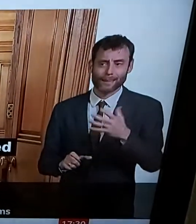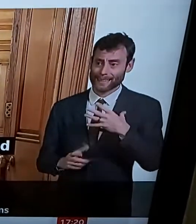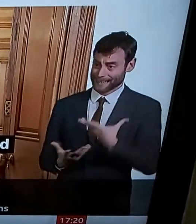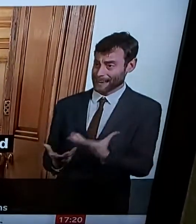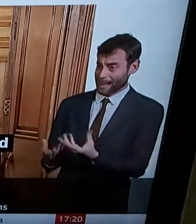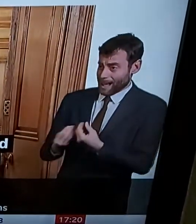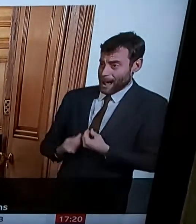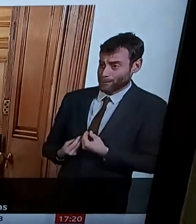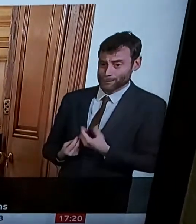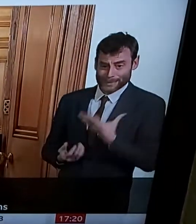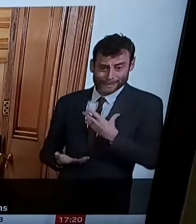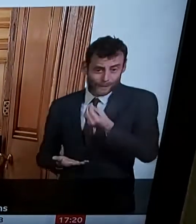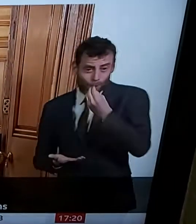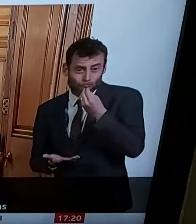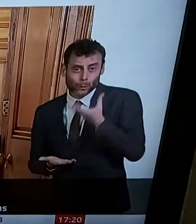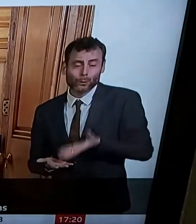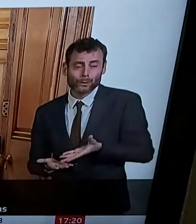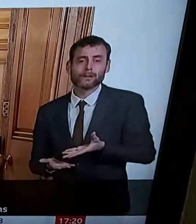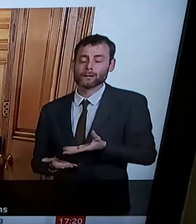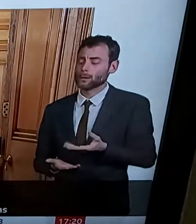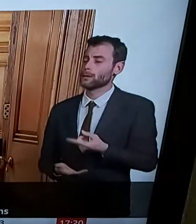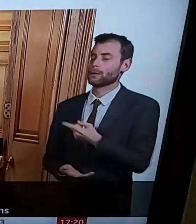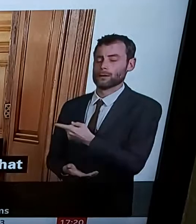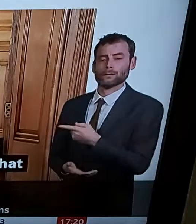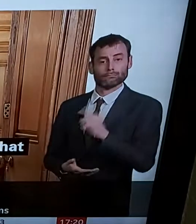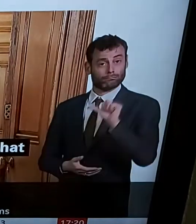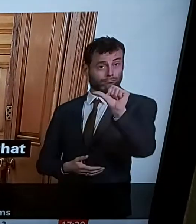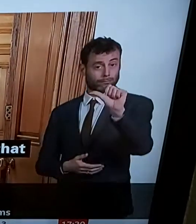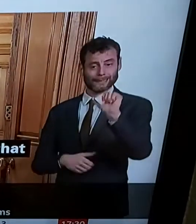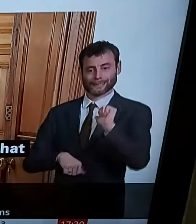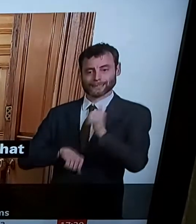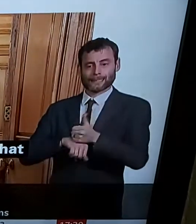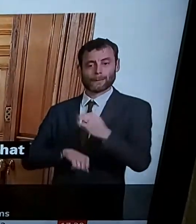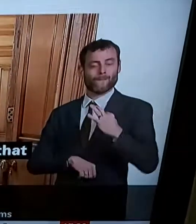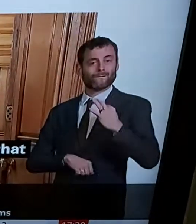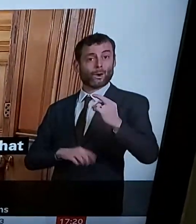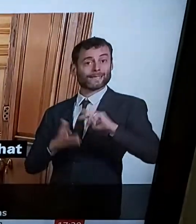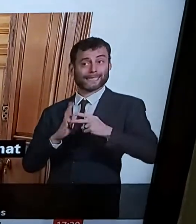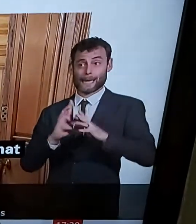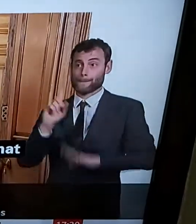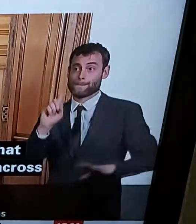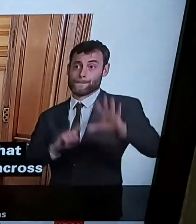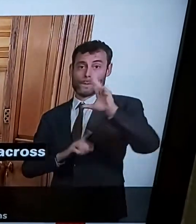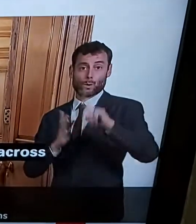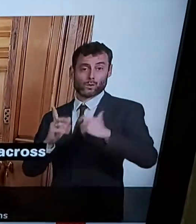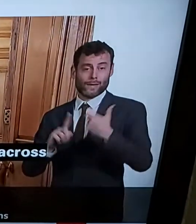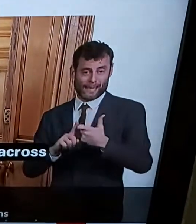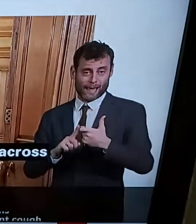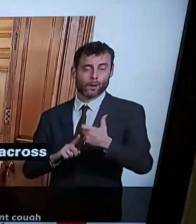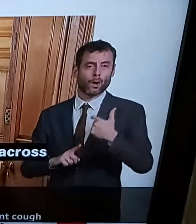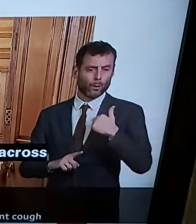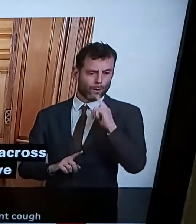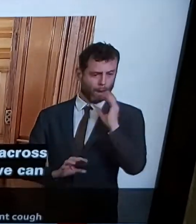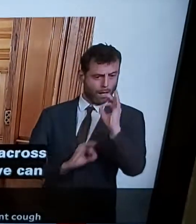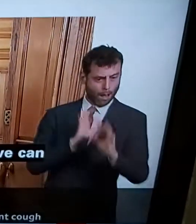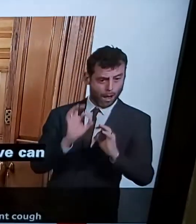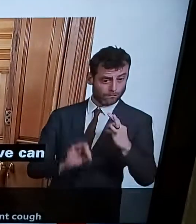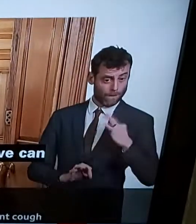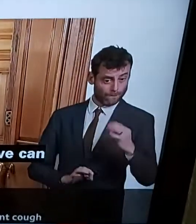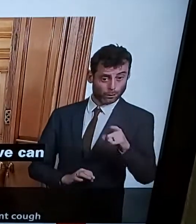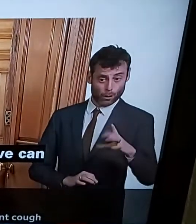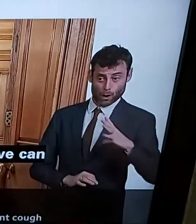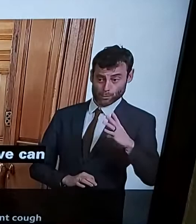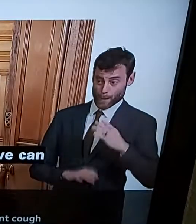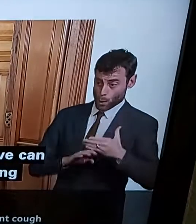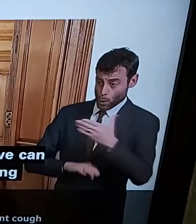case that the volunteer networks that have been set up across the country are ensuring that we can match volunteers who are willing to go shopping and to hand